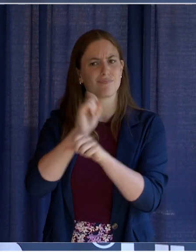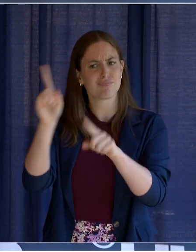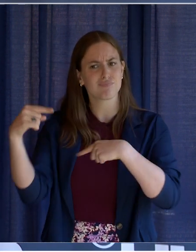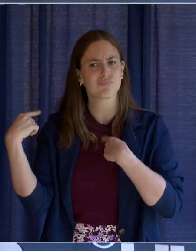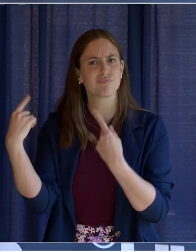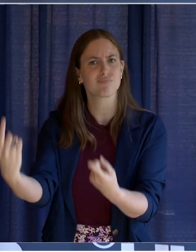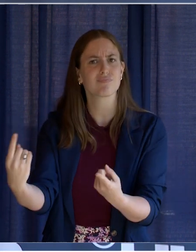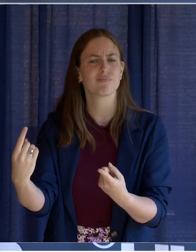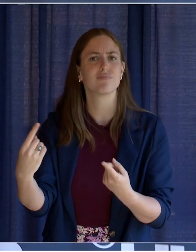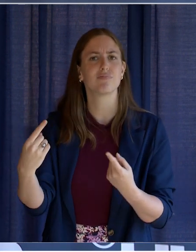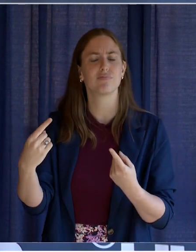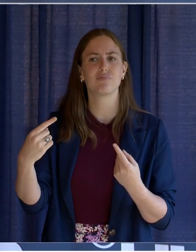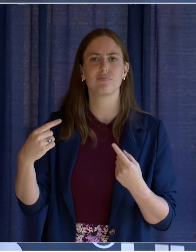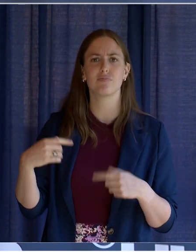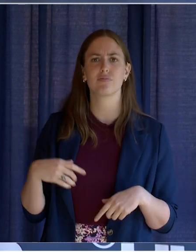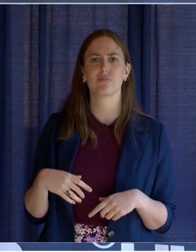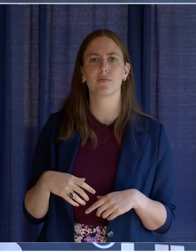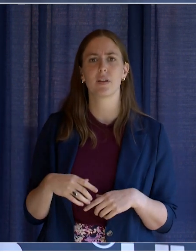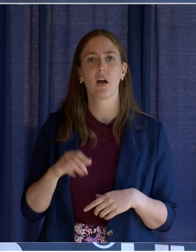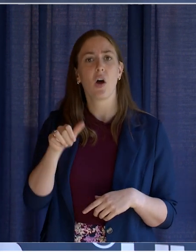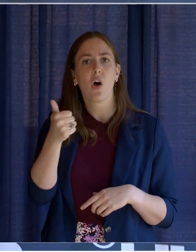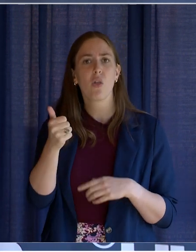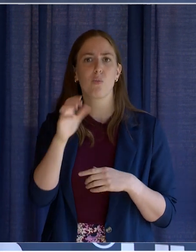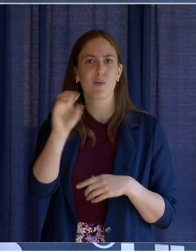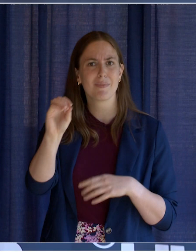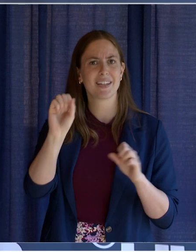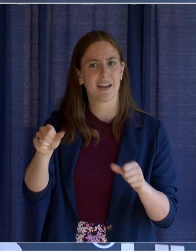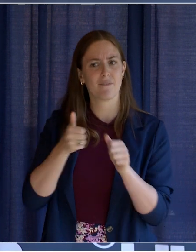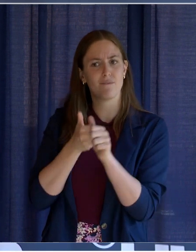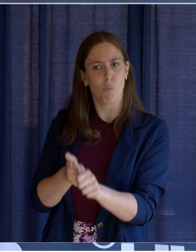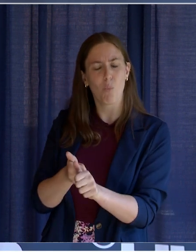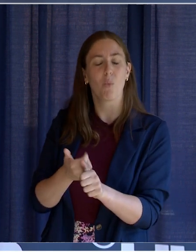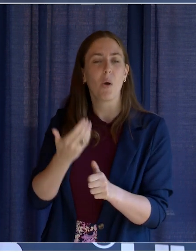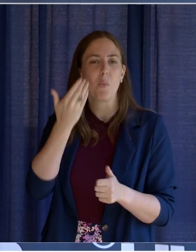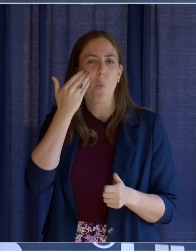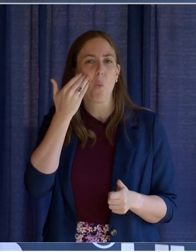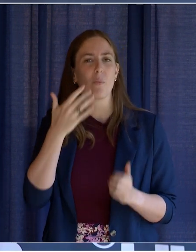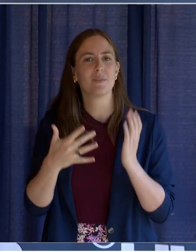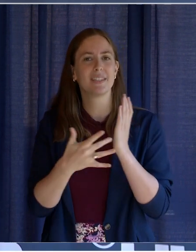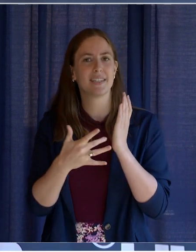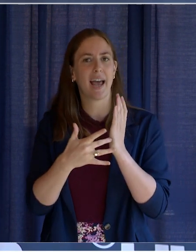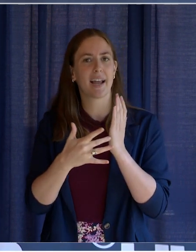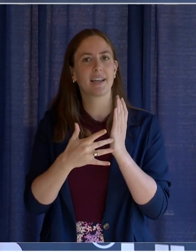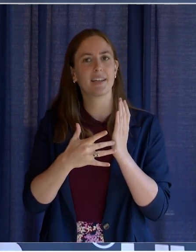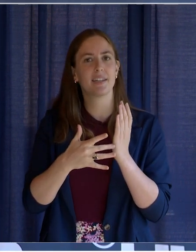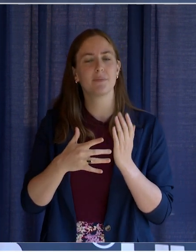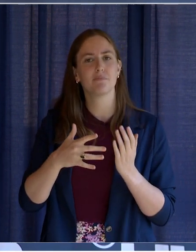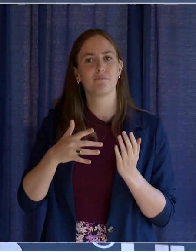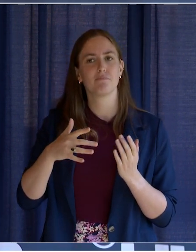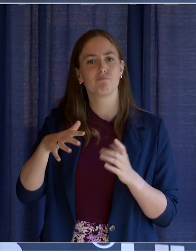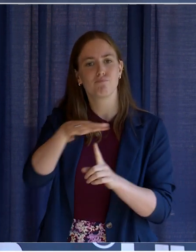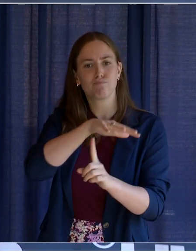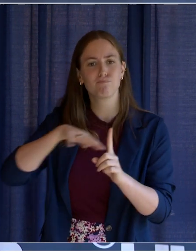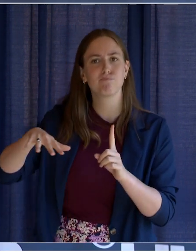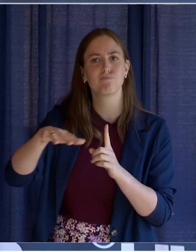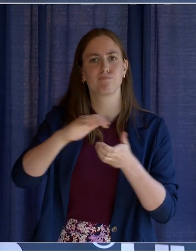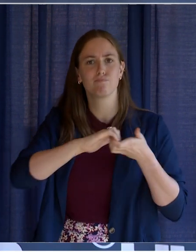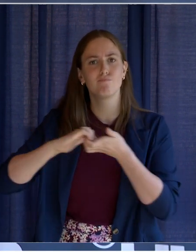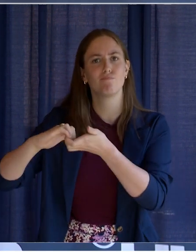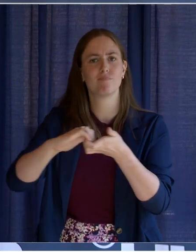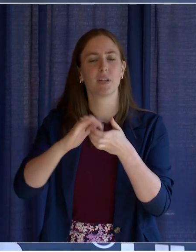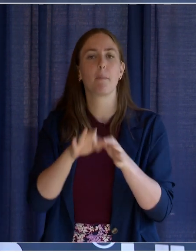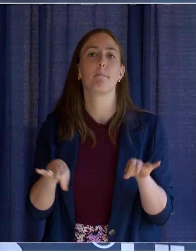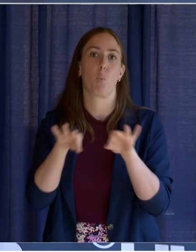to follow. And what we know about tech is that the ecosystem is important. The more tech companies, the better. The more tech talent